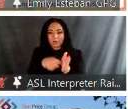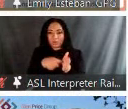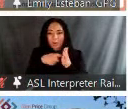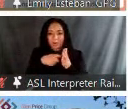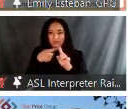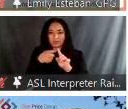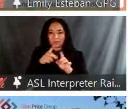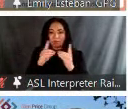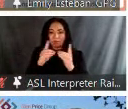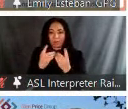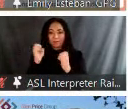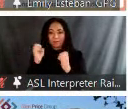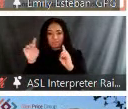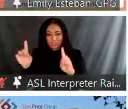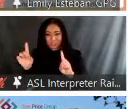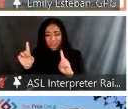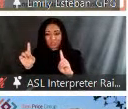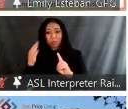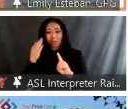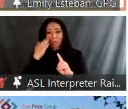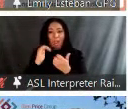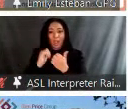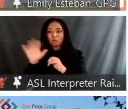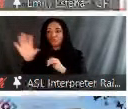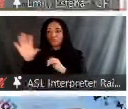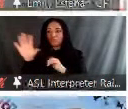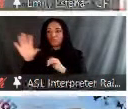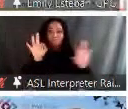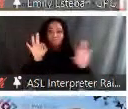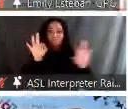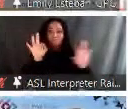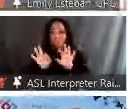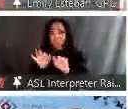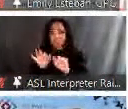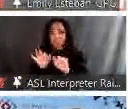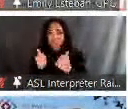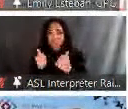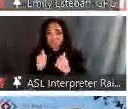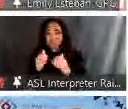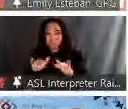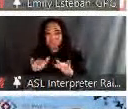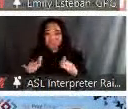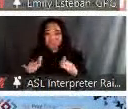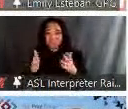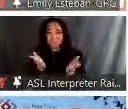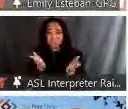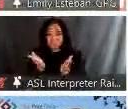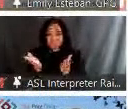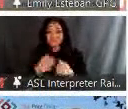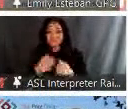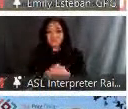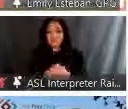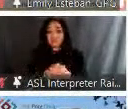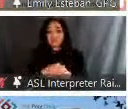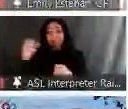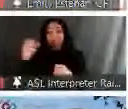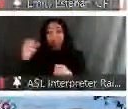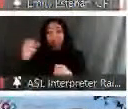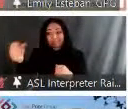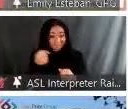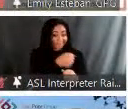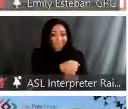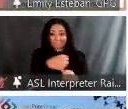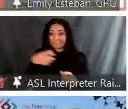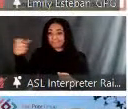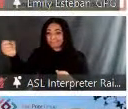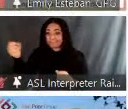Education, we will know how to pick and choose the kid that we wanna serve. And the kids, when they are served for the person that is capable